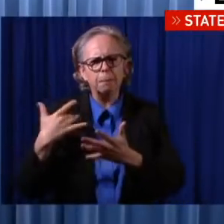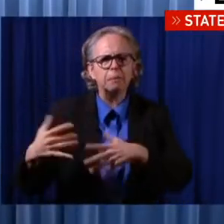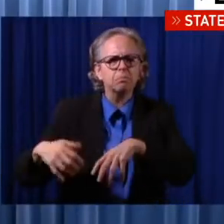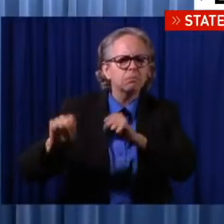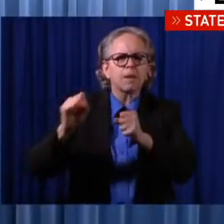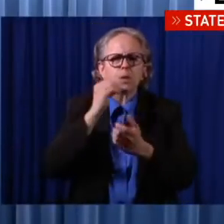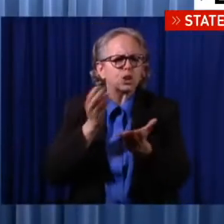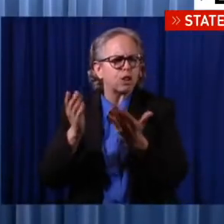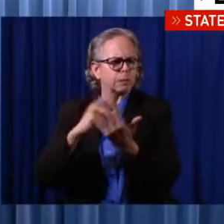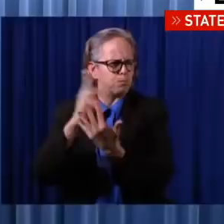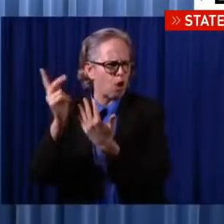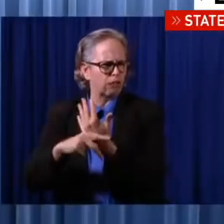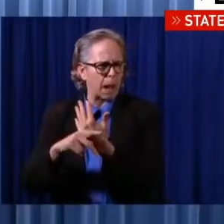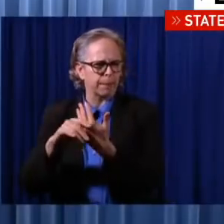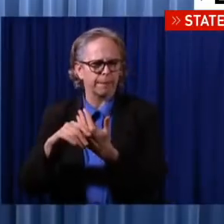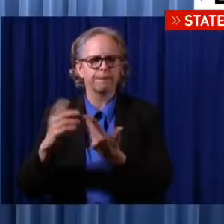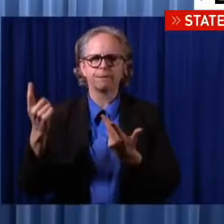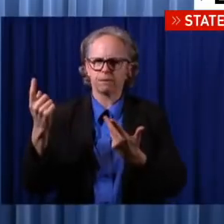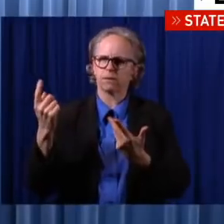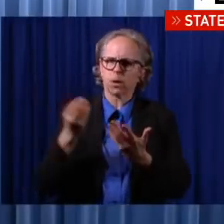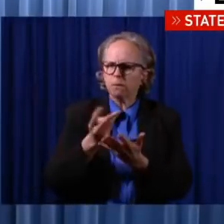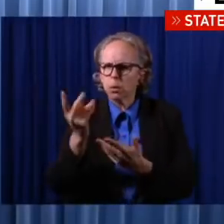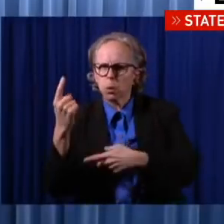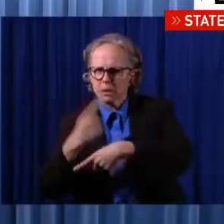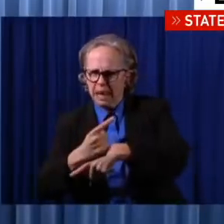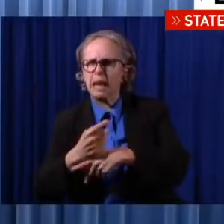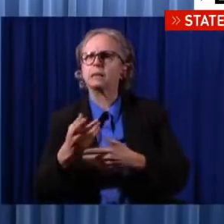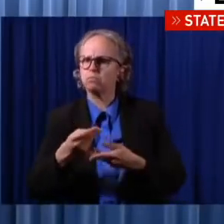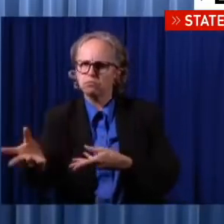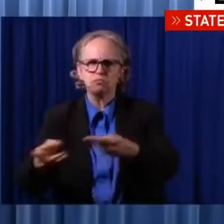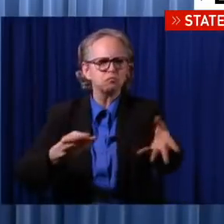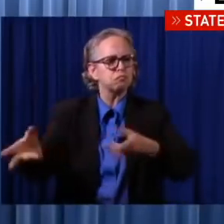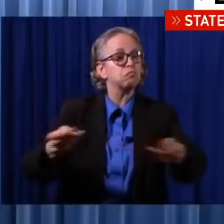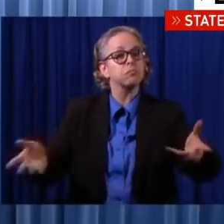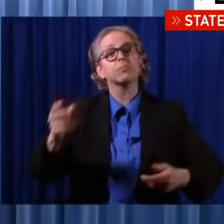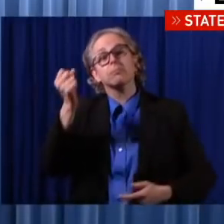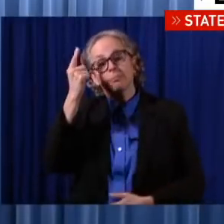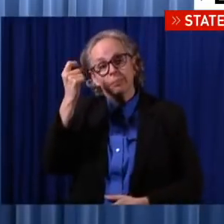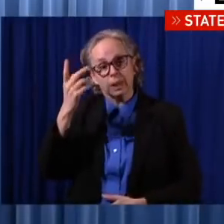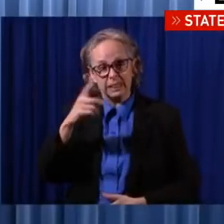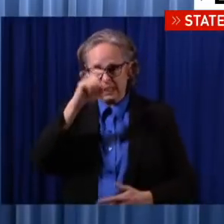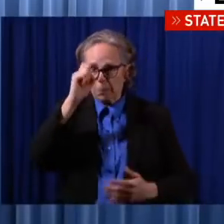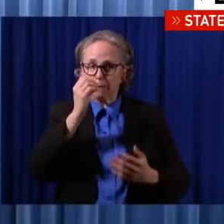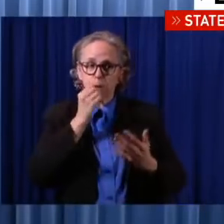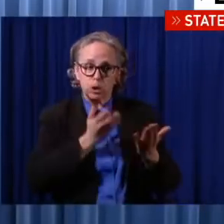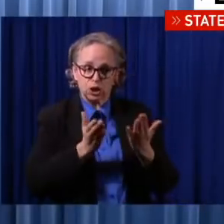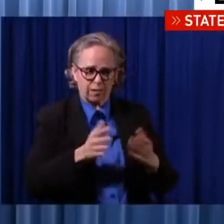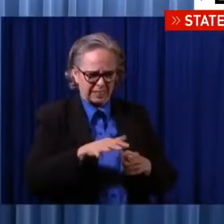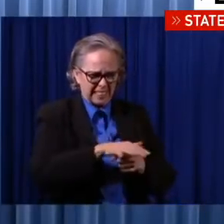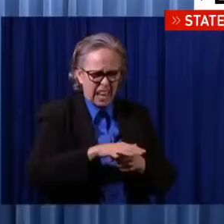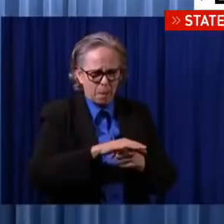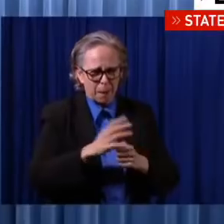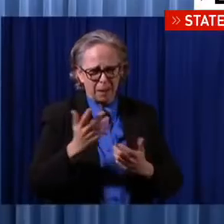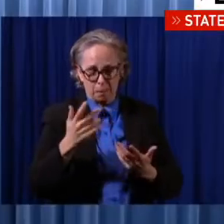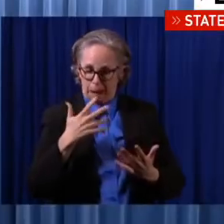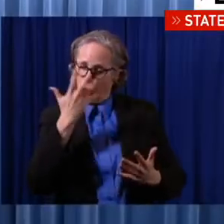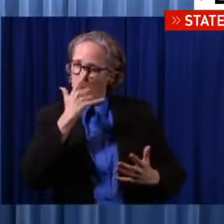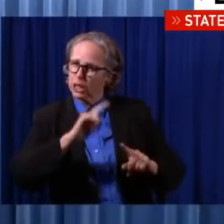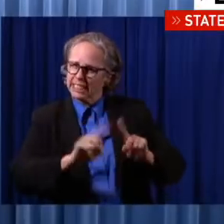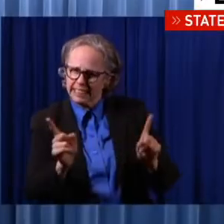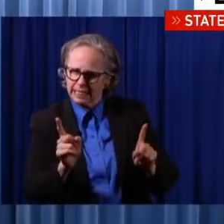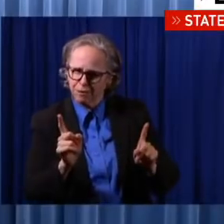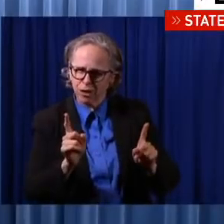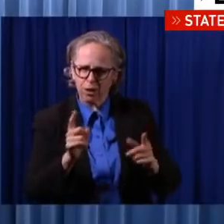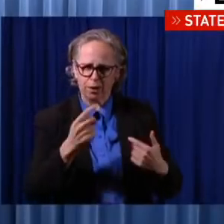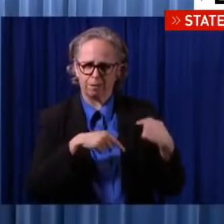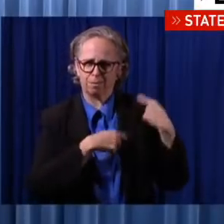governor's residence. Some summer food service sites may look a little different this year and may be only